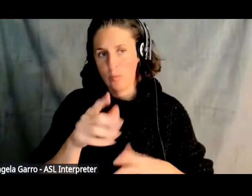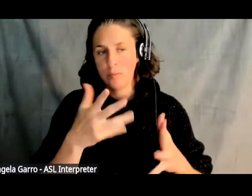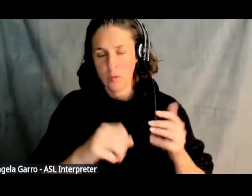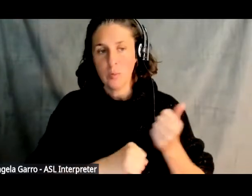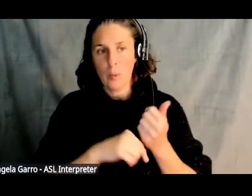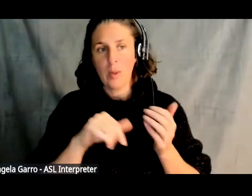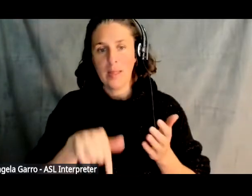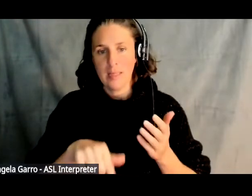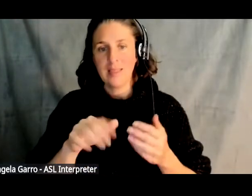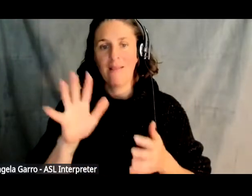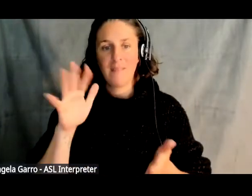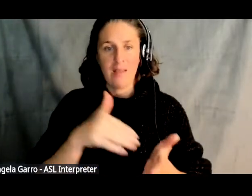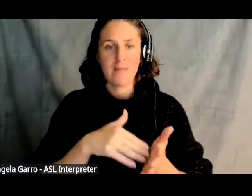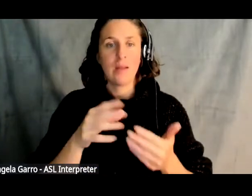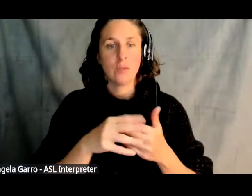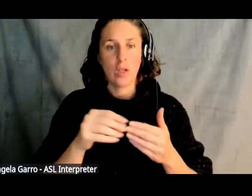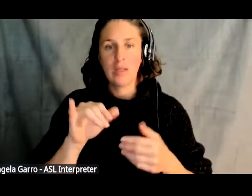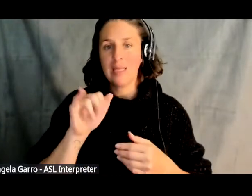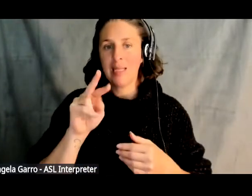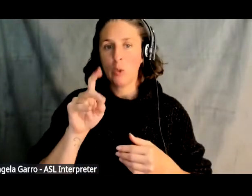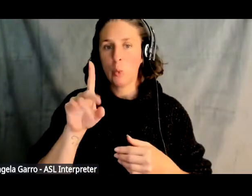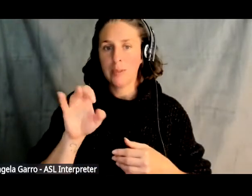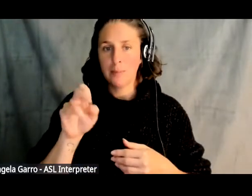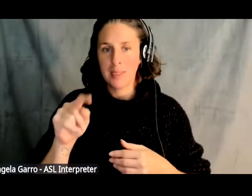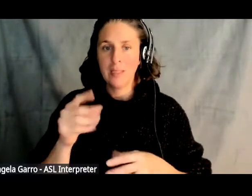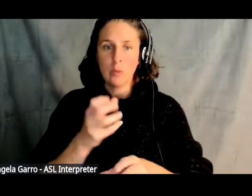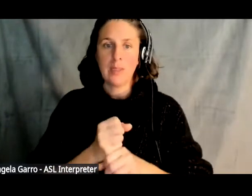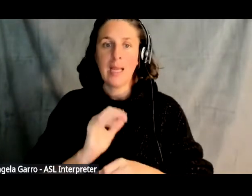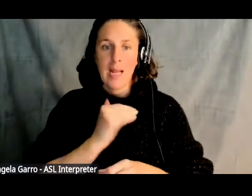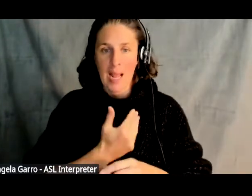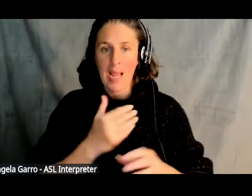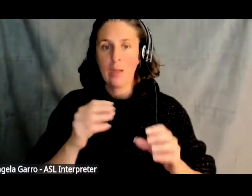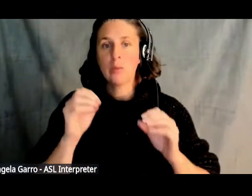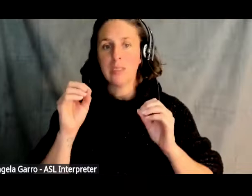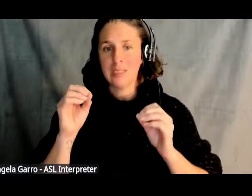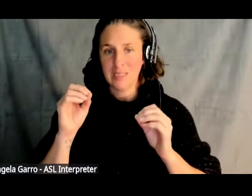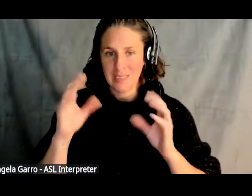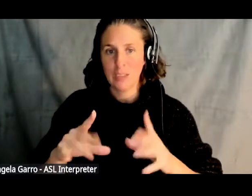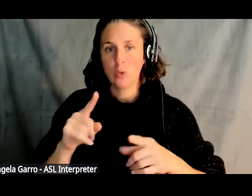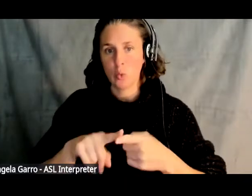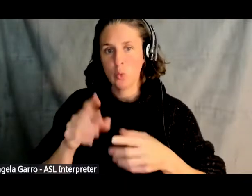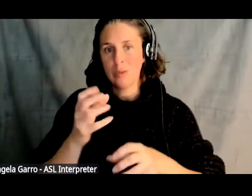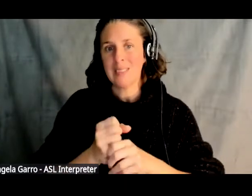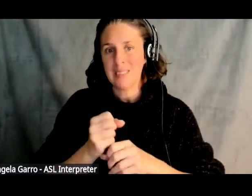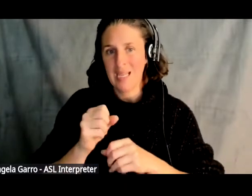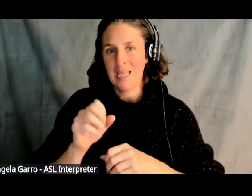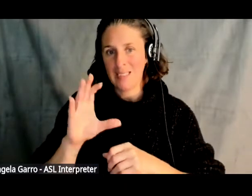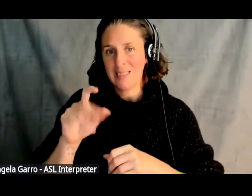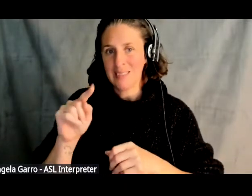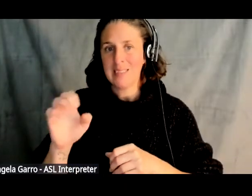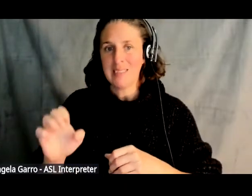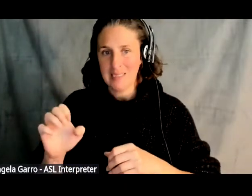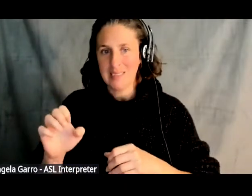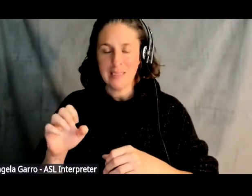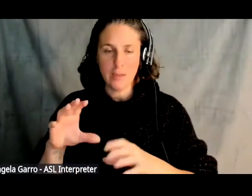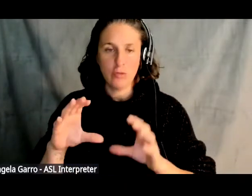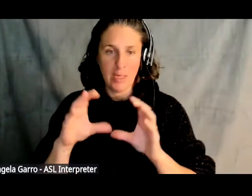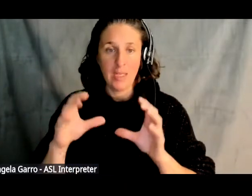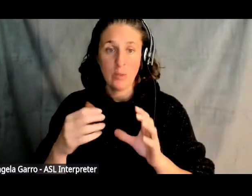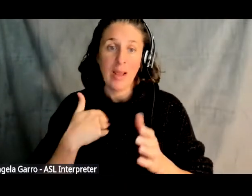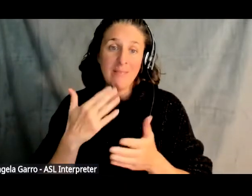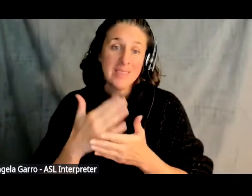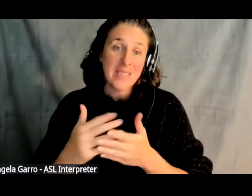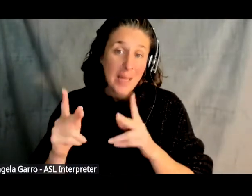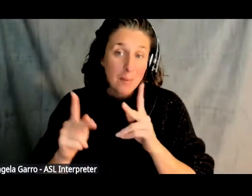a $5,000 inducement to get our teachers to get CTE credentials. We get some folks taking us up on that. It's a lot,